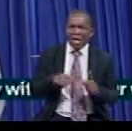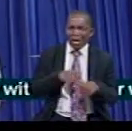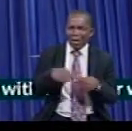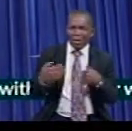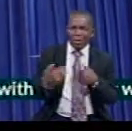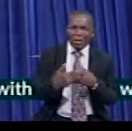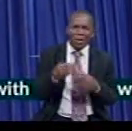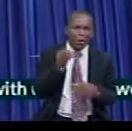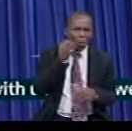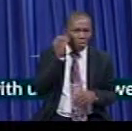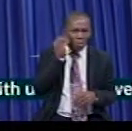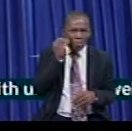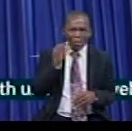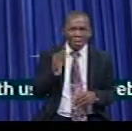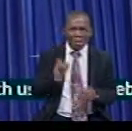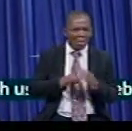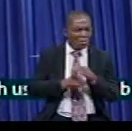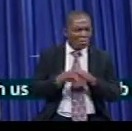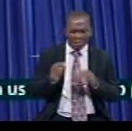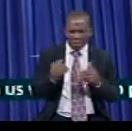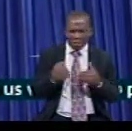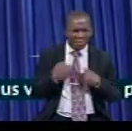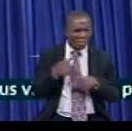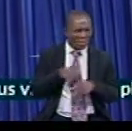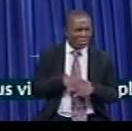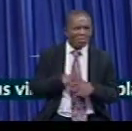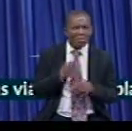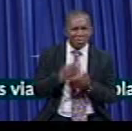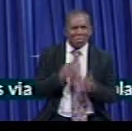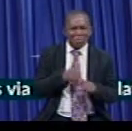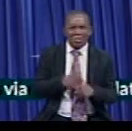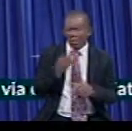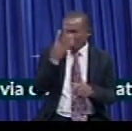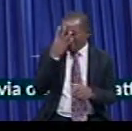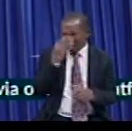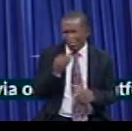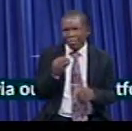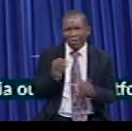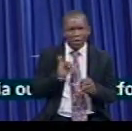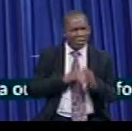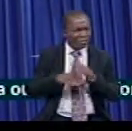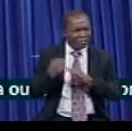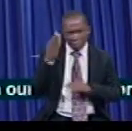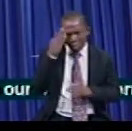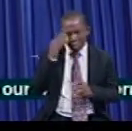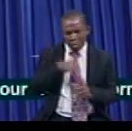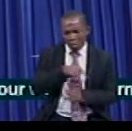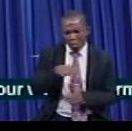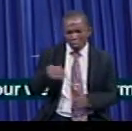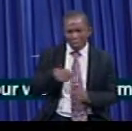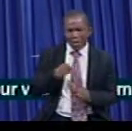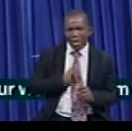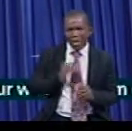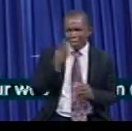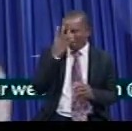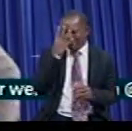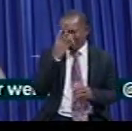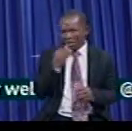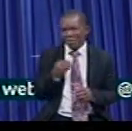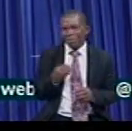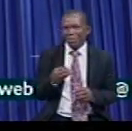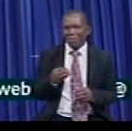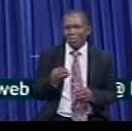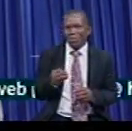sometimes I don't even sleep tonight. But I don't know the time I sleep. I sleep with that, even use something to shock